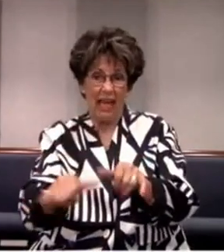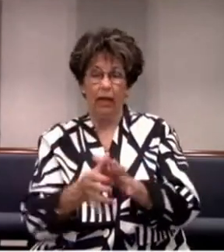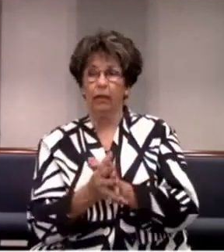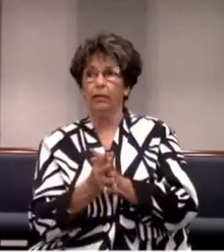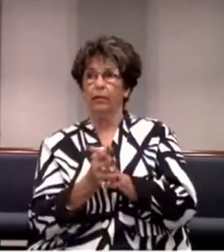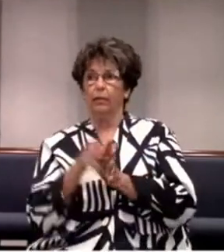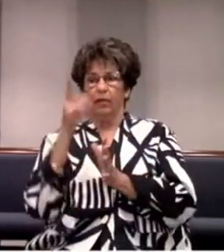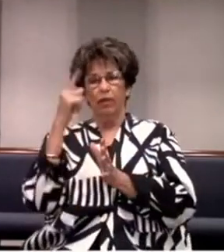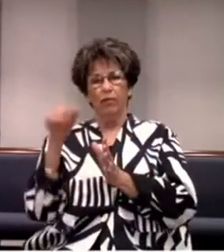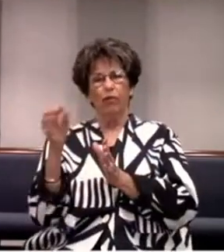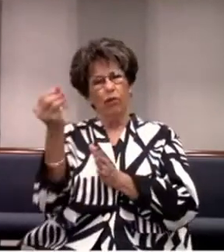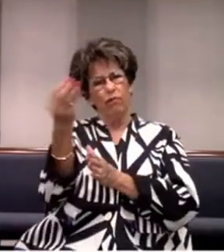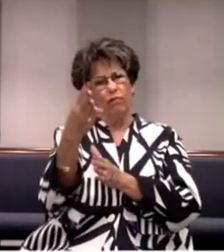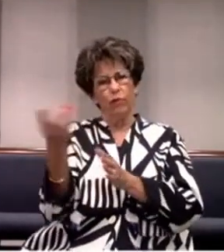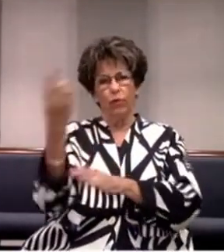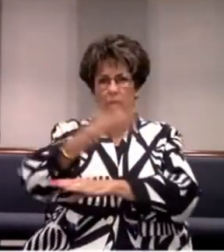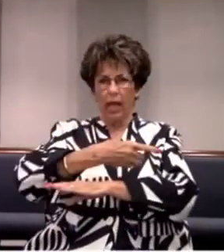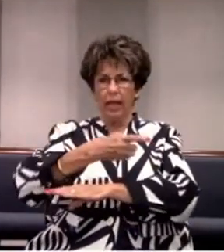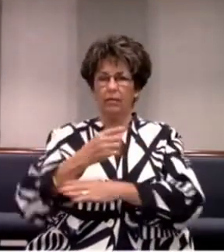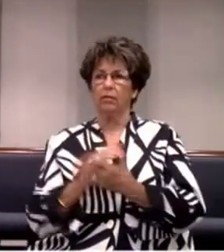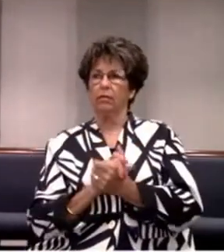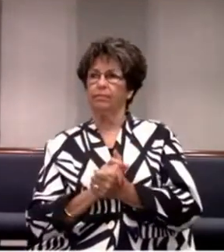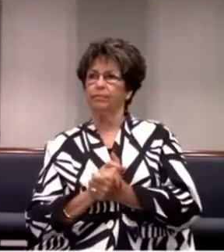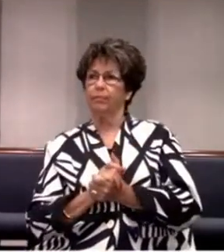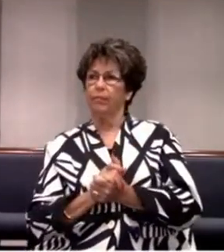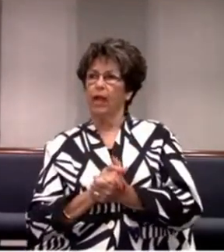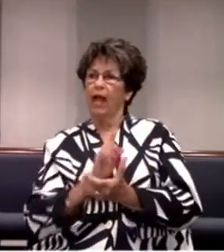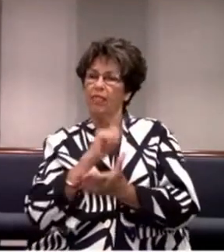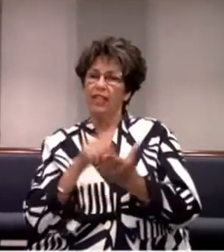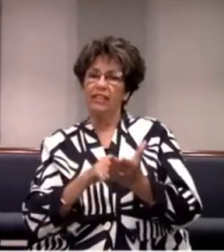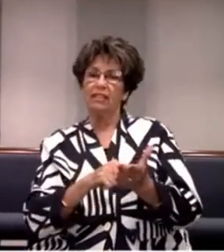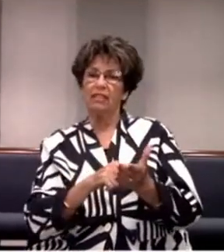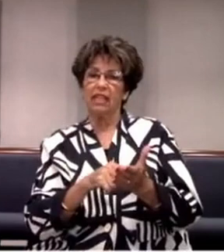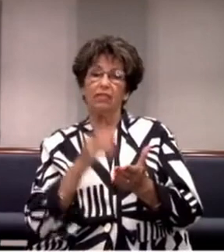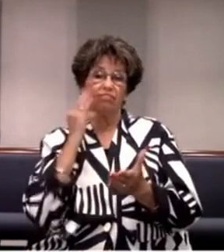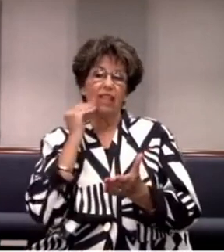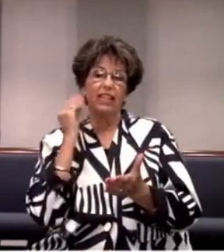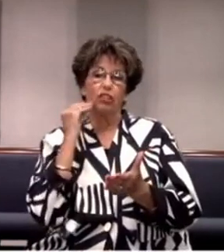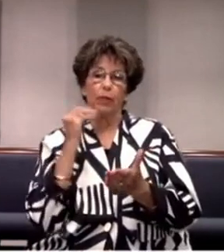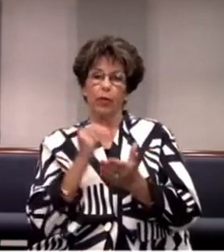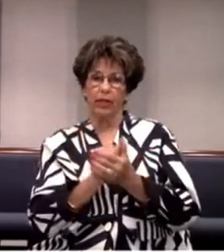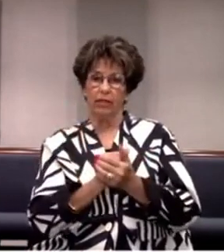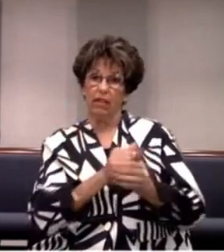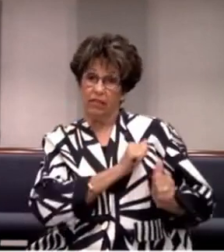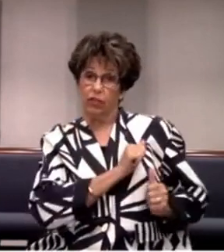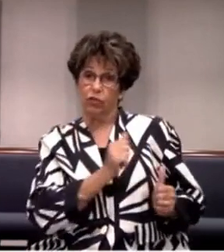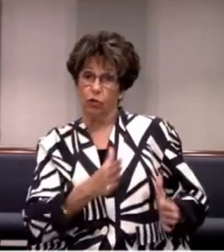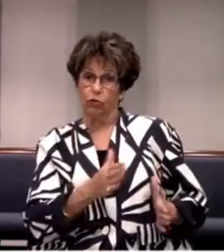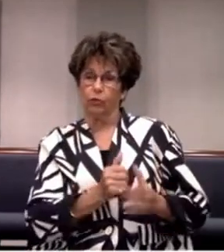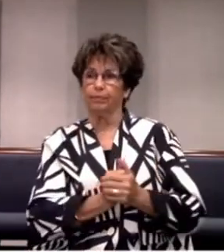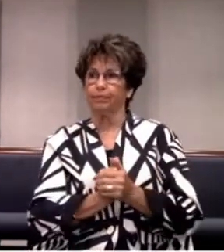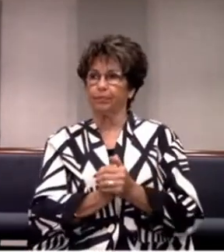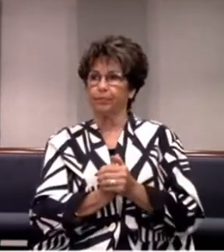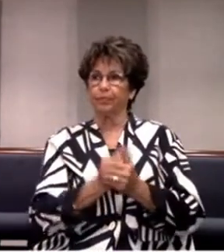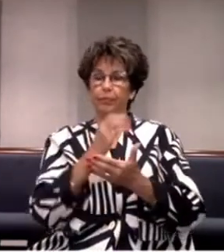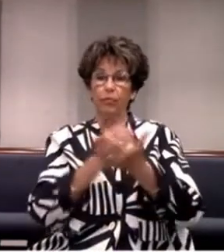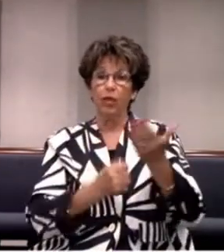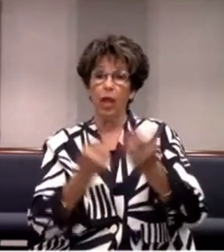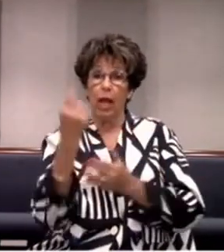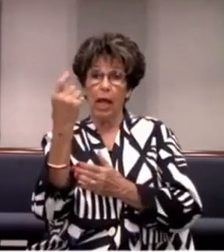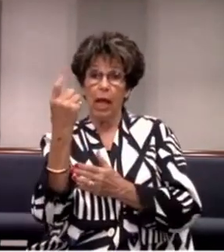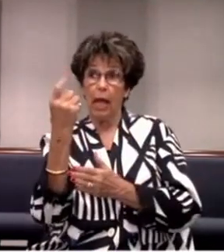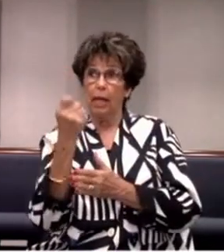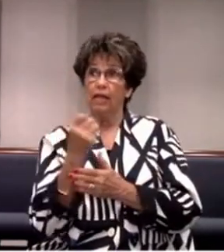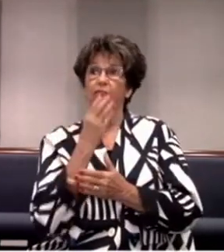salvation experience of Cornelius. And Peter gets called on the carpet in chapter number 11 by